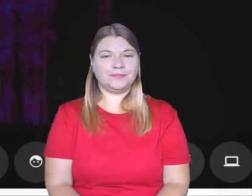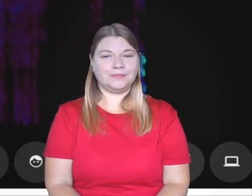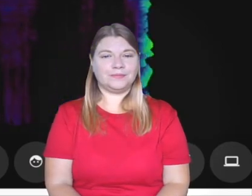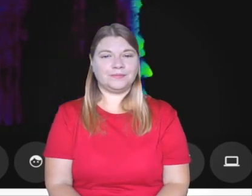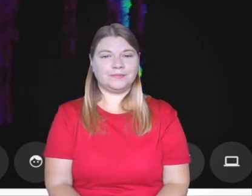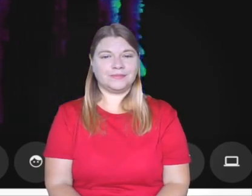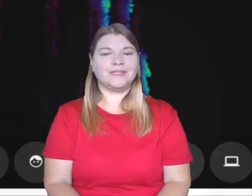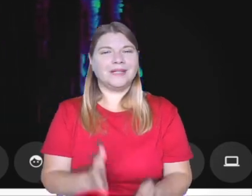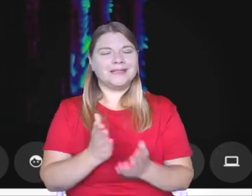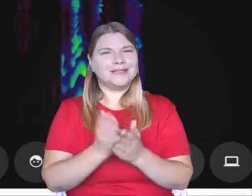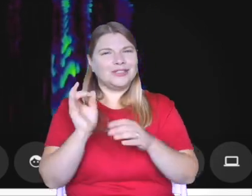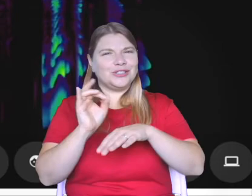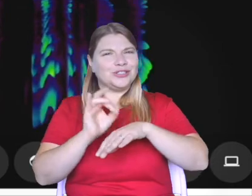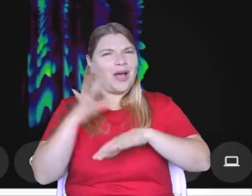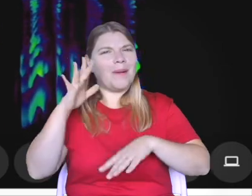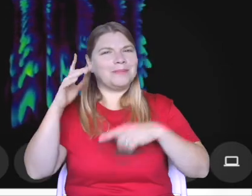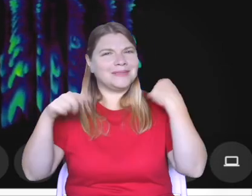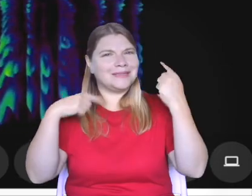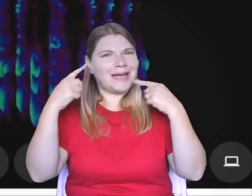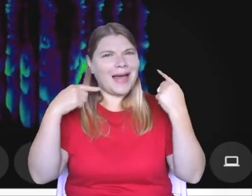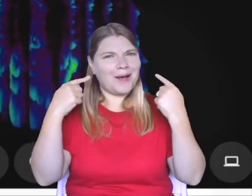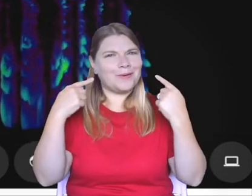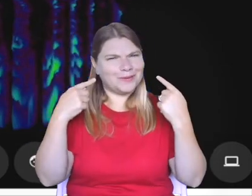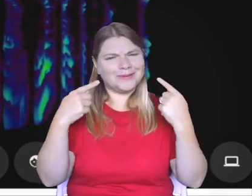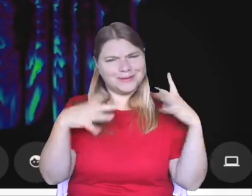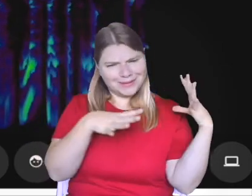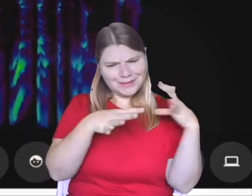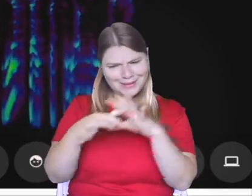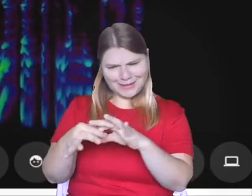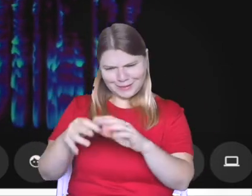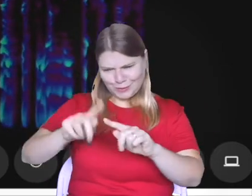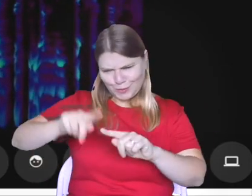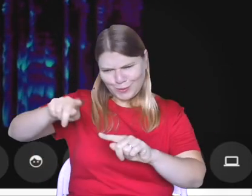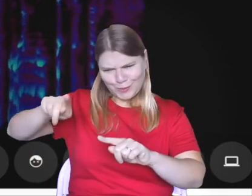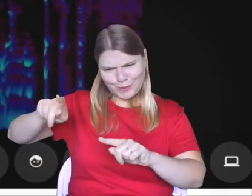it's a very prickly sound, and it looks very prickly on the spectrogram as well.